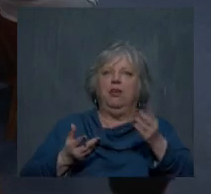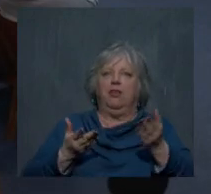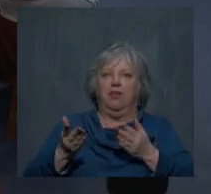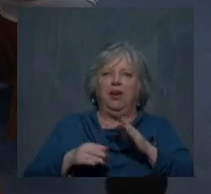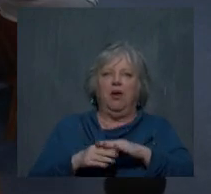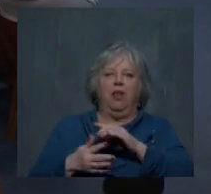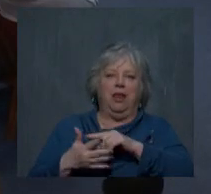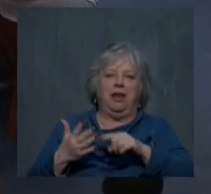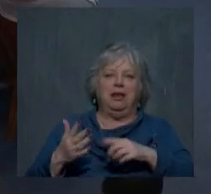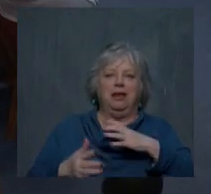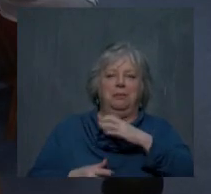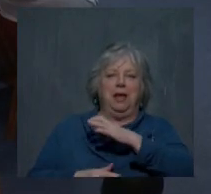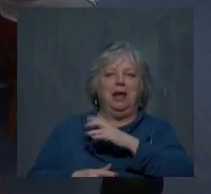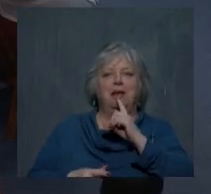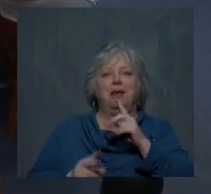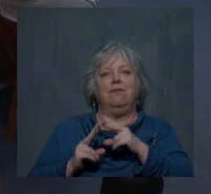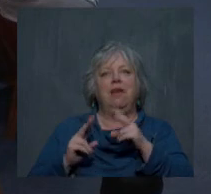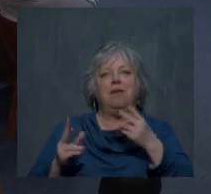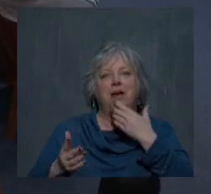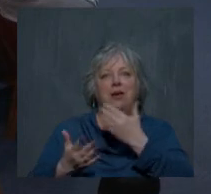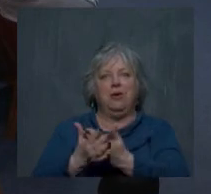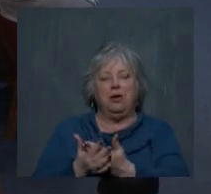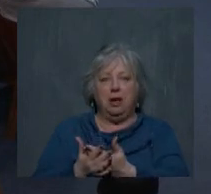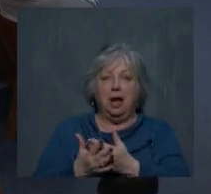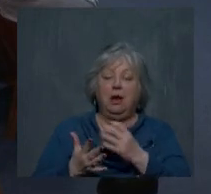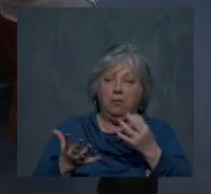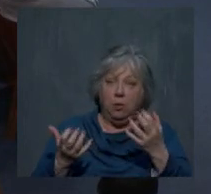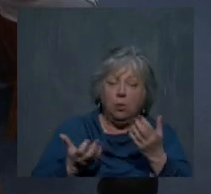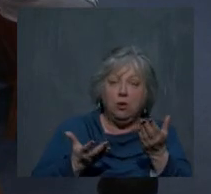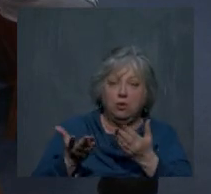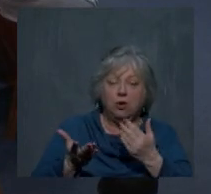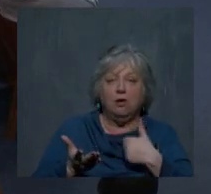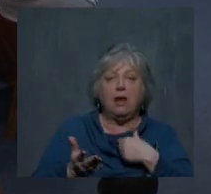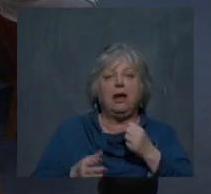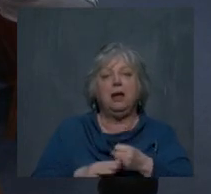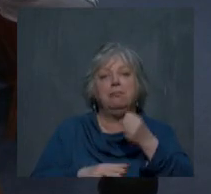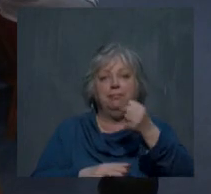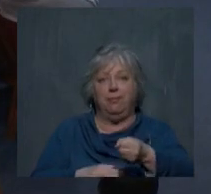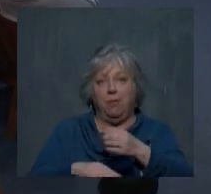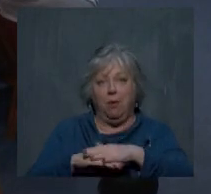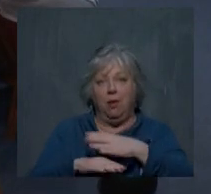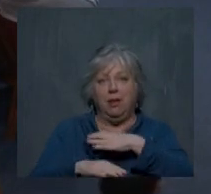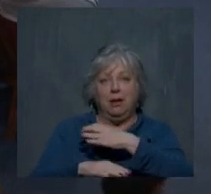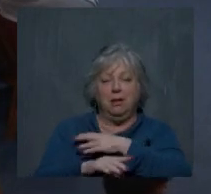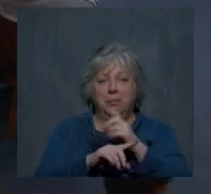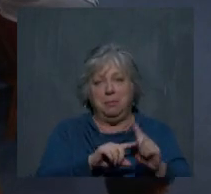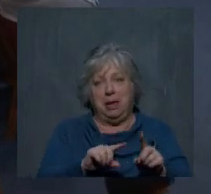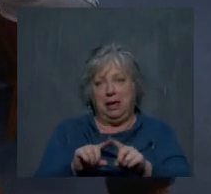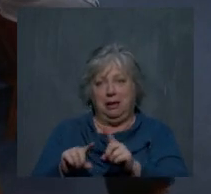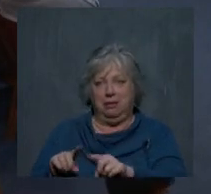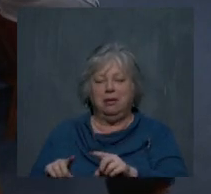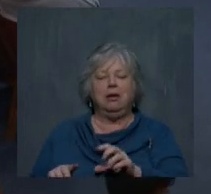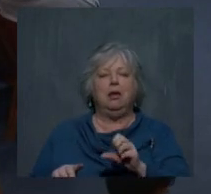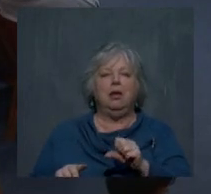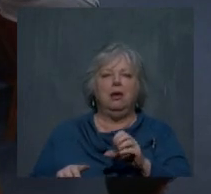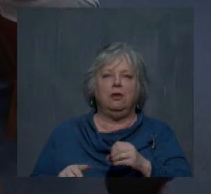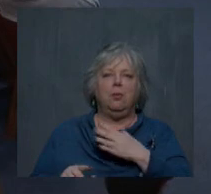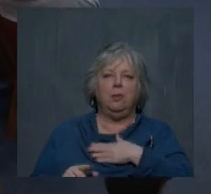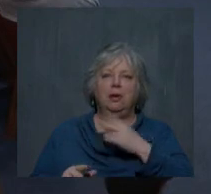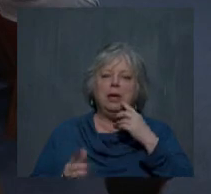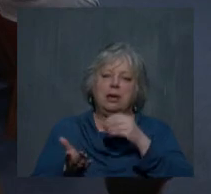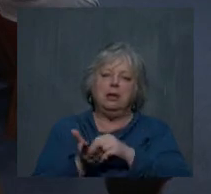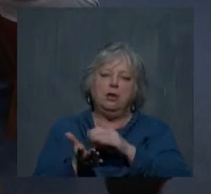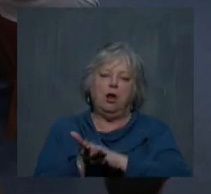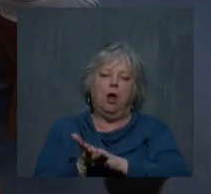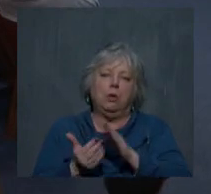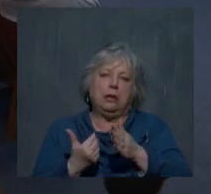And I can put people on there if you want to serve. So that's the list. And if you will just make a note on your name, if